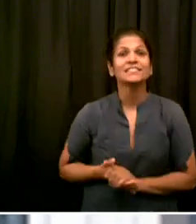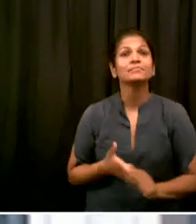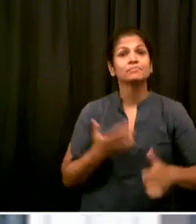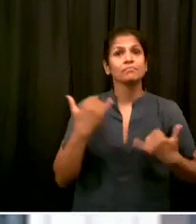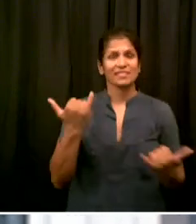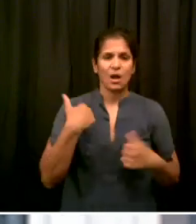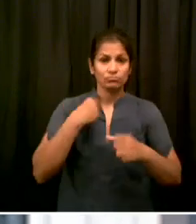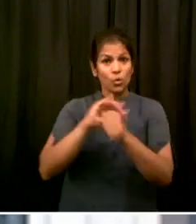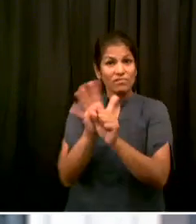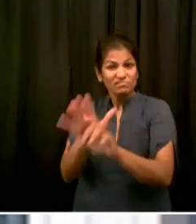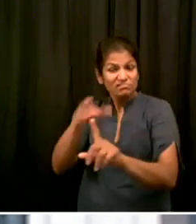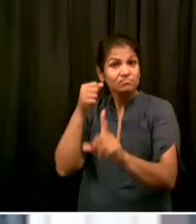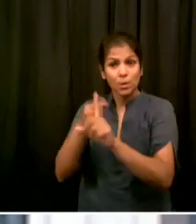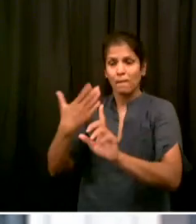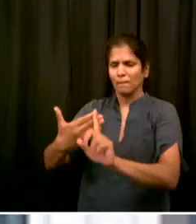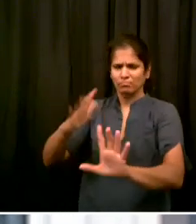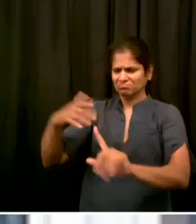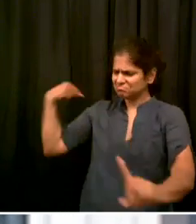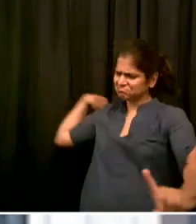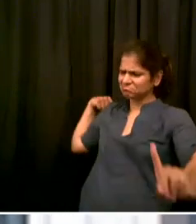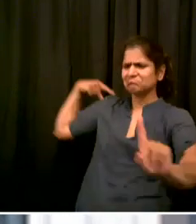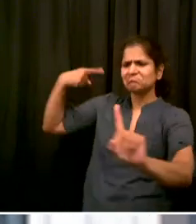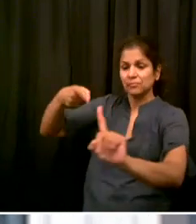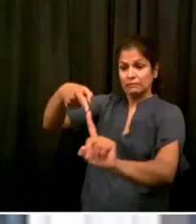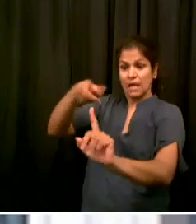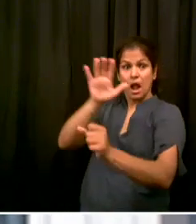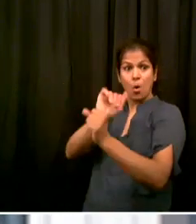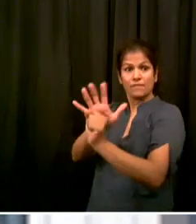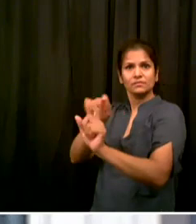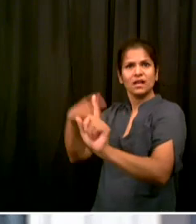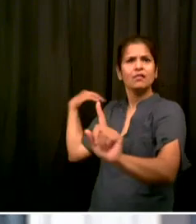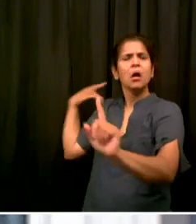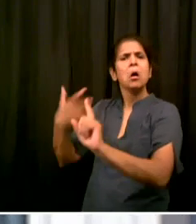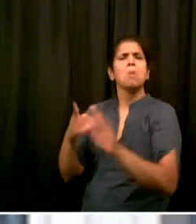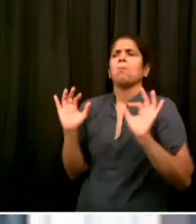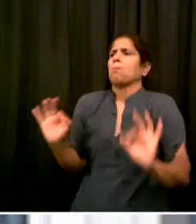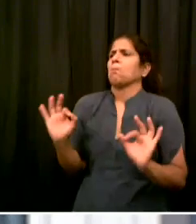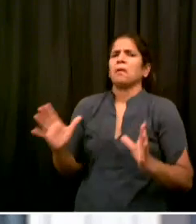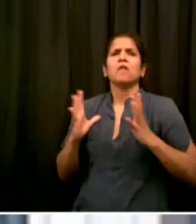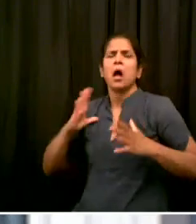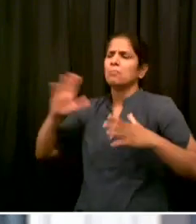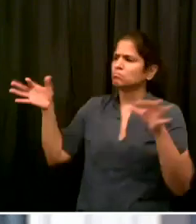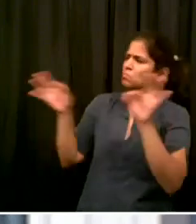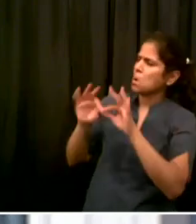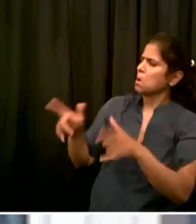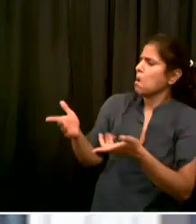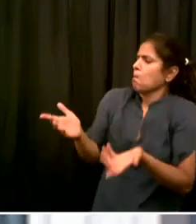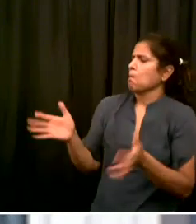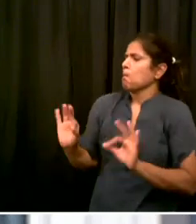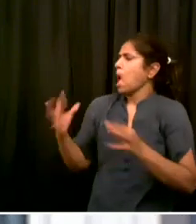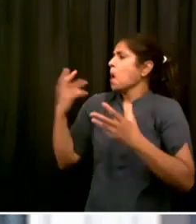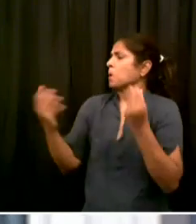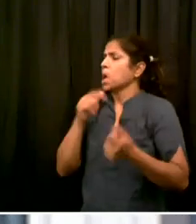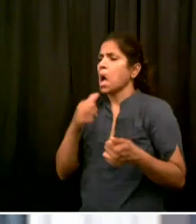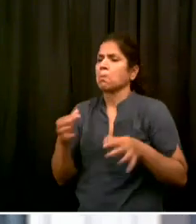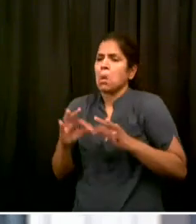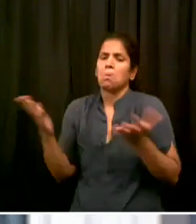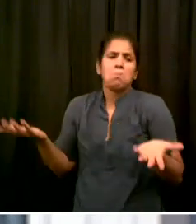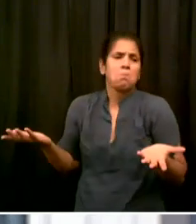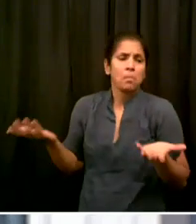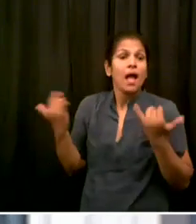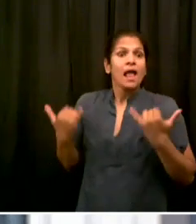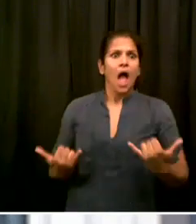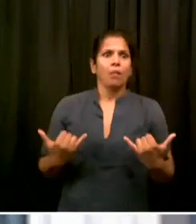my scholars to get some time outdoors. And now in partnership with our sister agencies, that will be possible for more